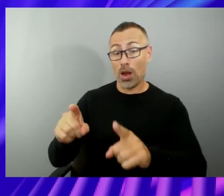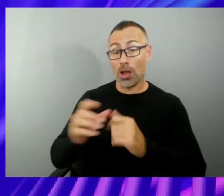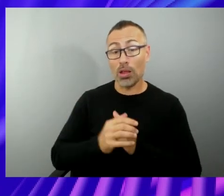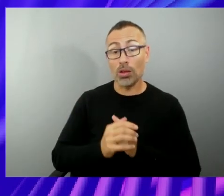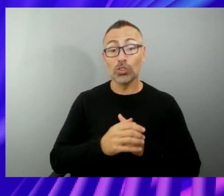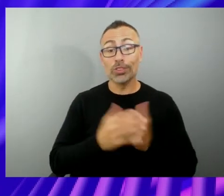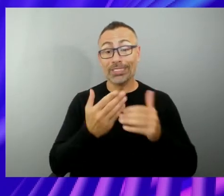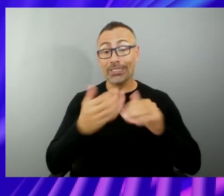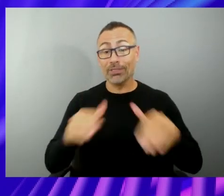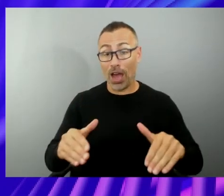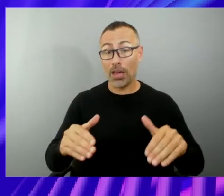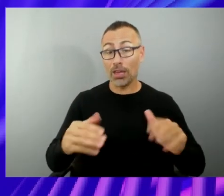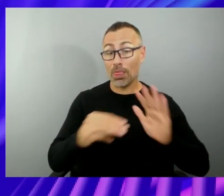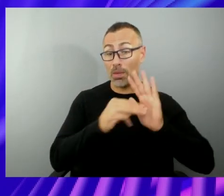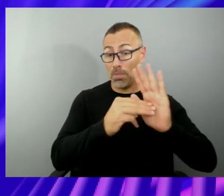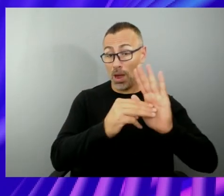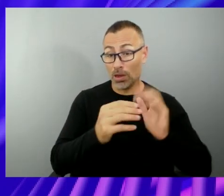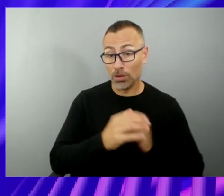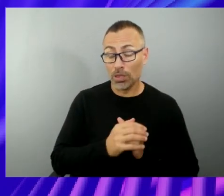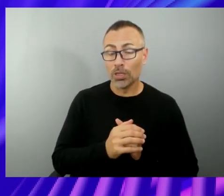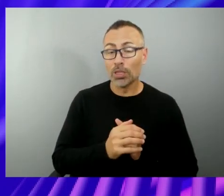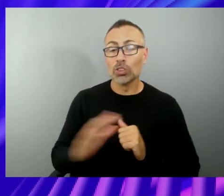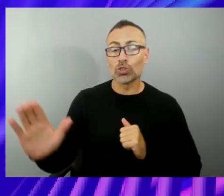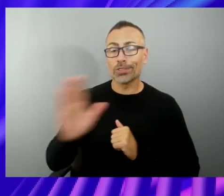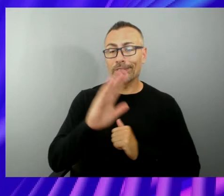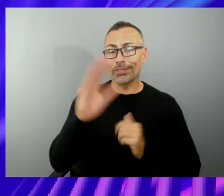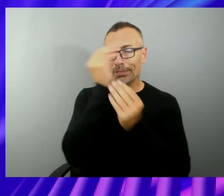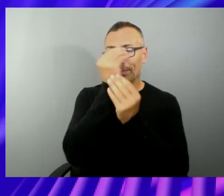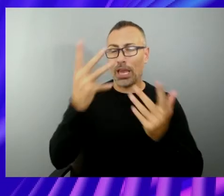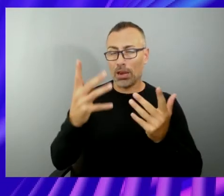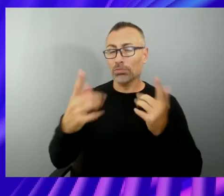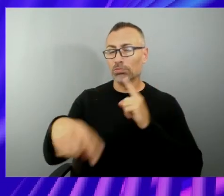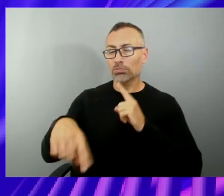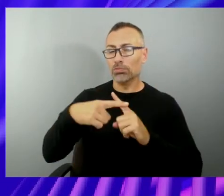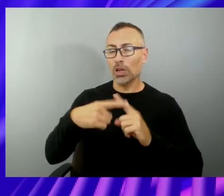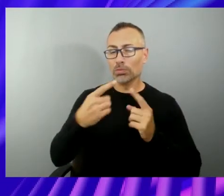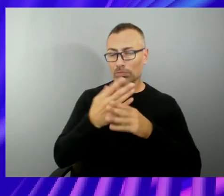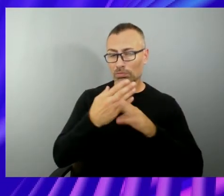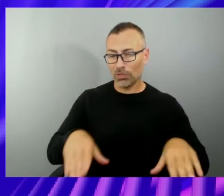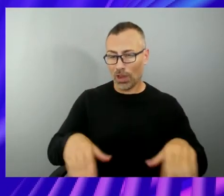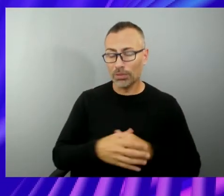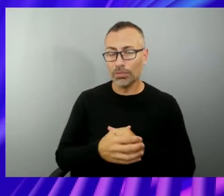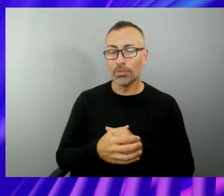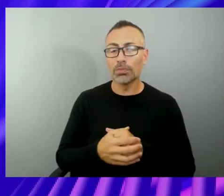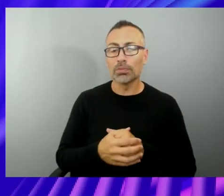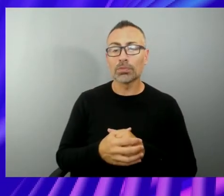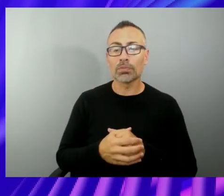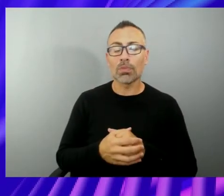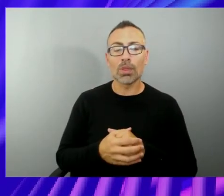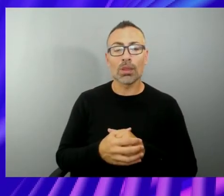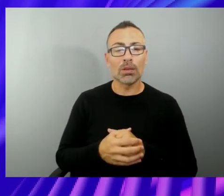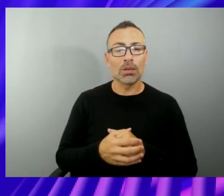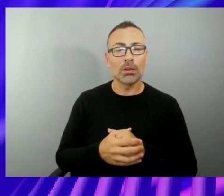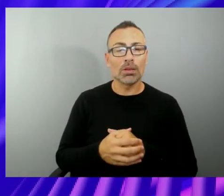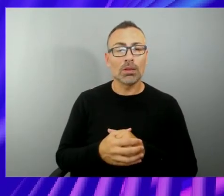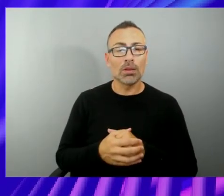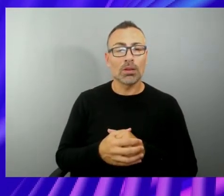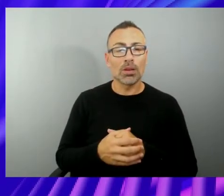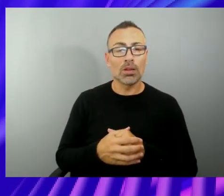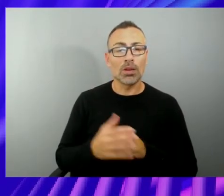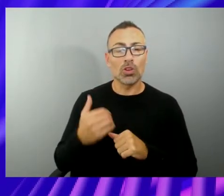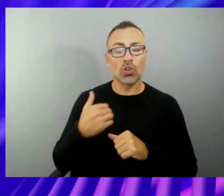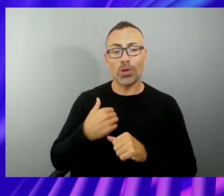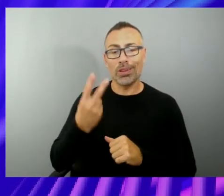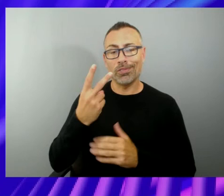to divide your data as well, because your data can also be big. So there are two aspects. One is the model parallel